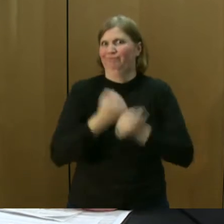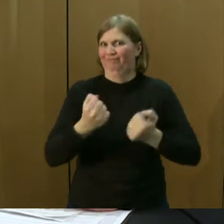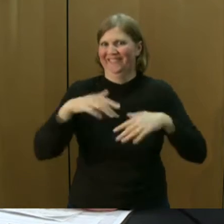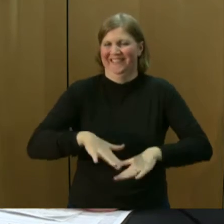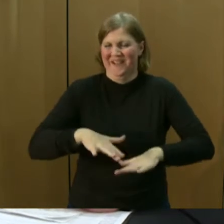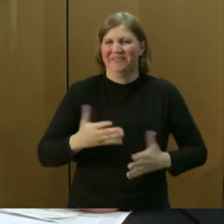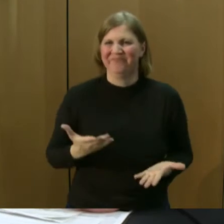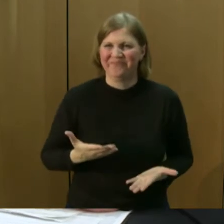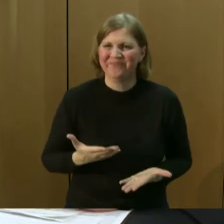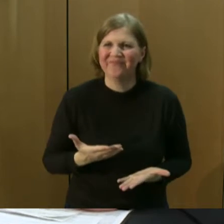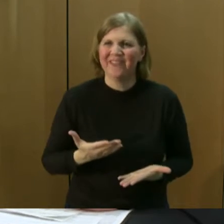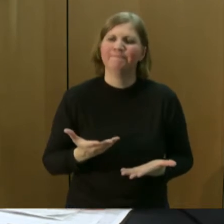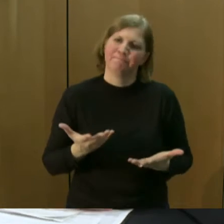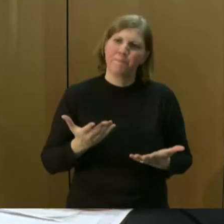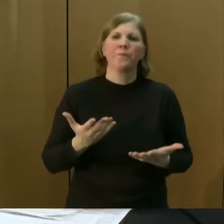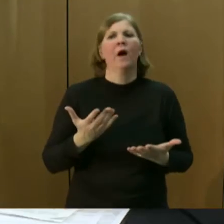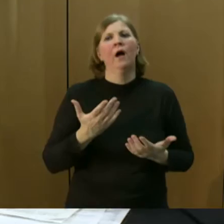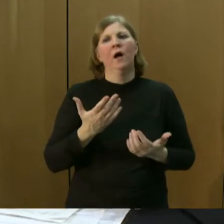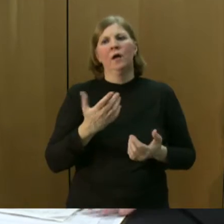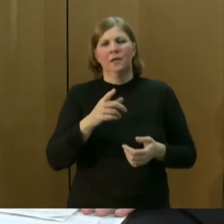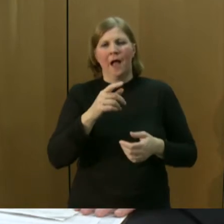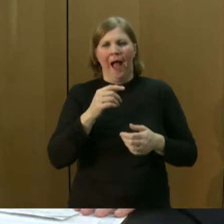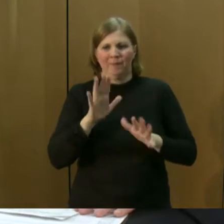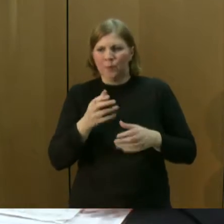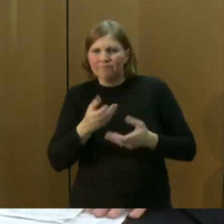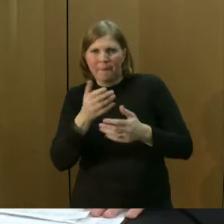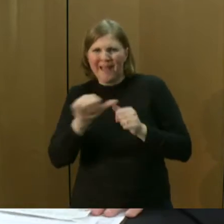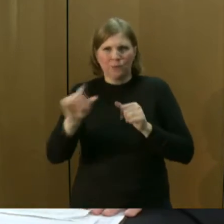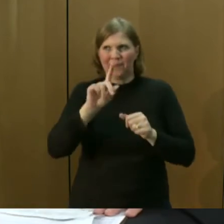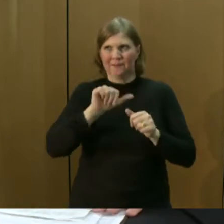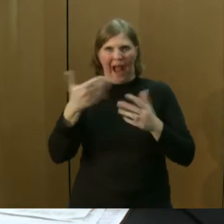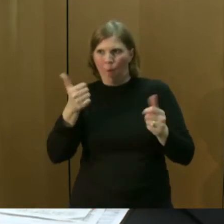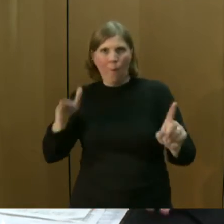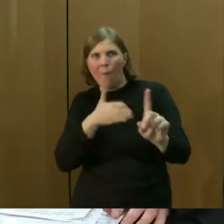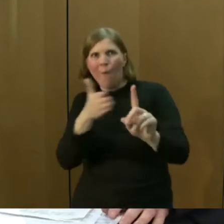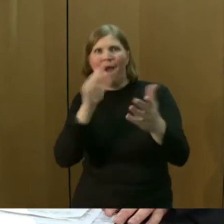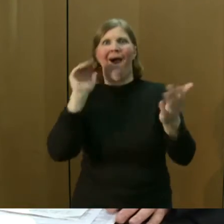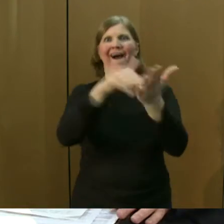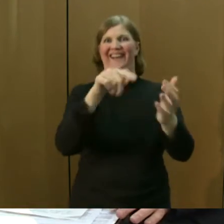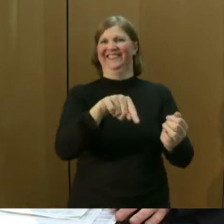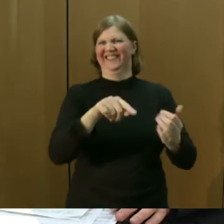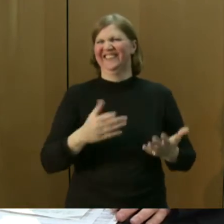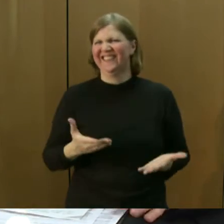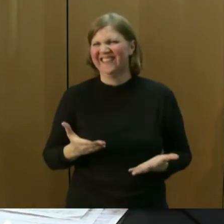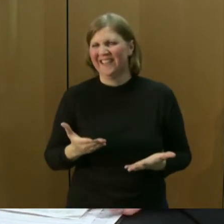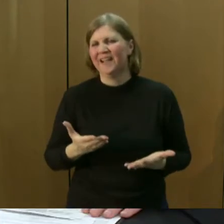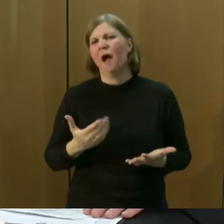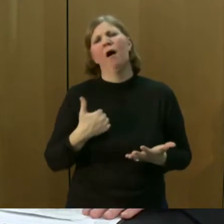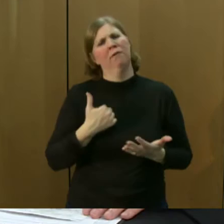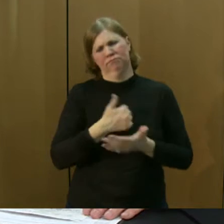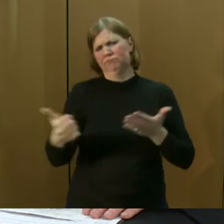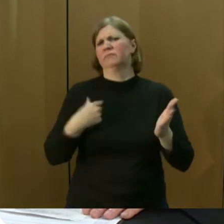that information that we hold is current and accurate as possible. There are also other